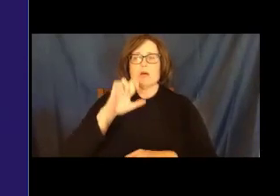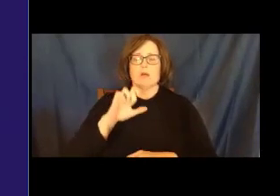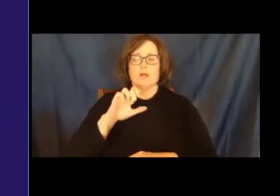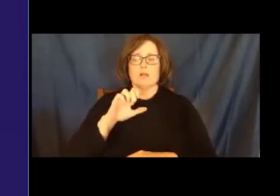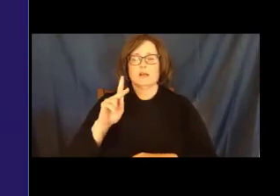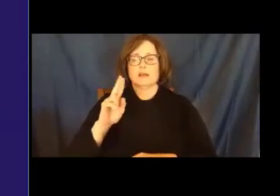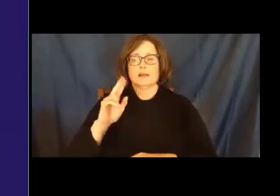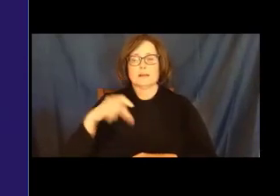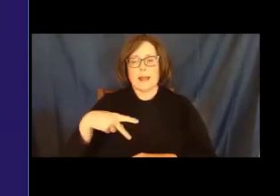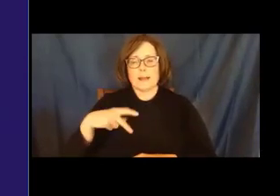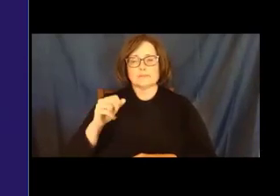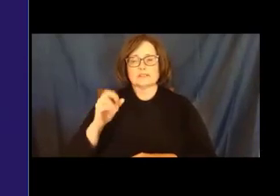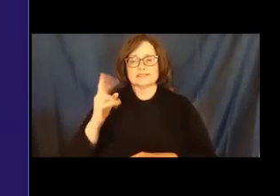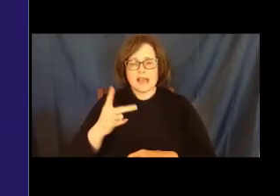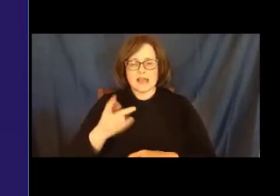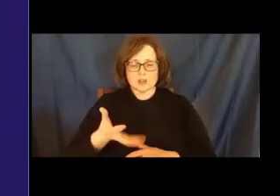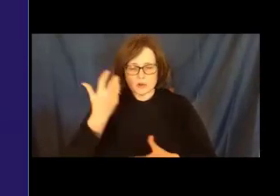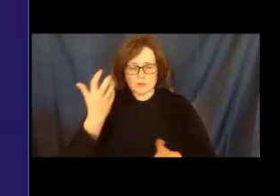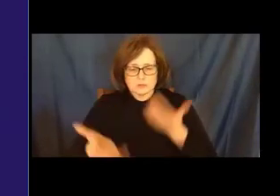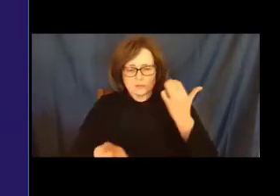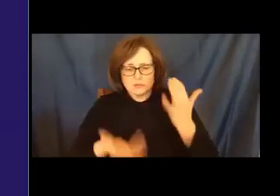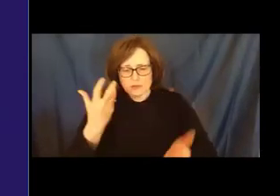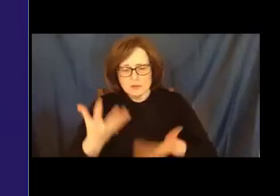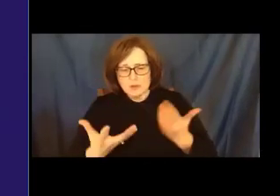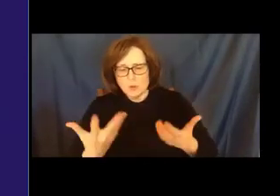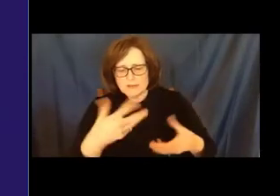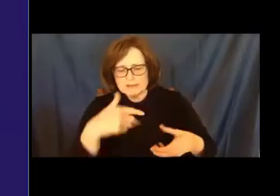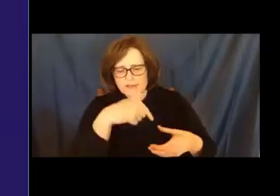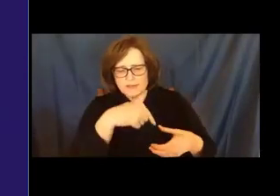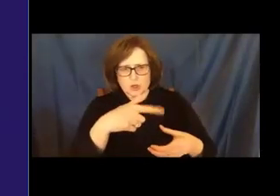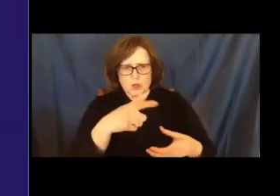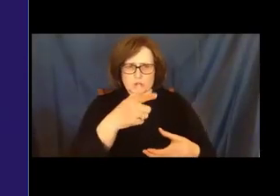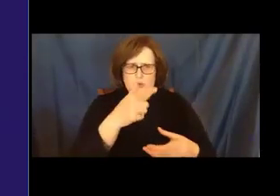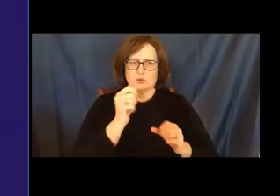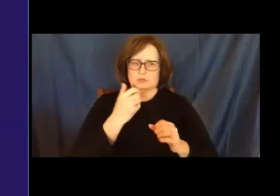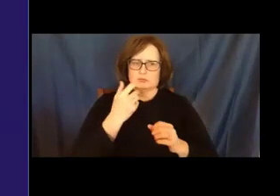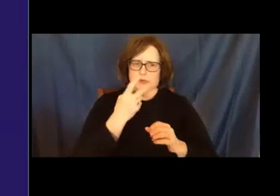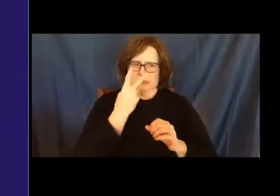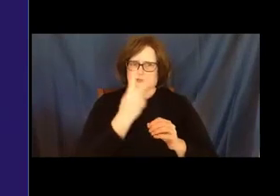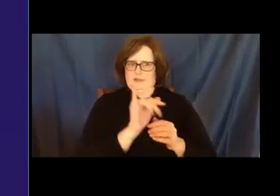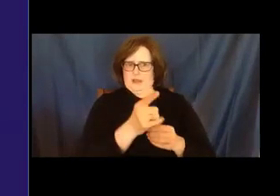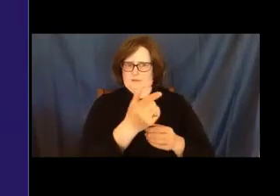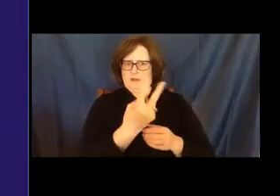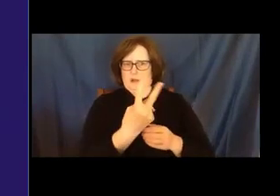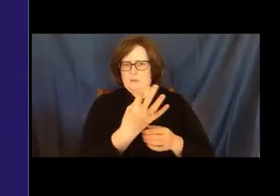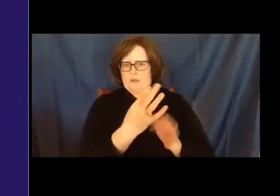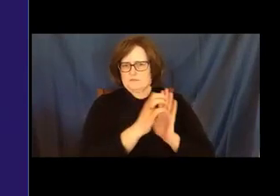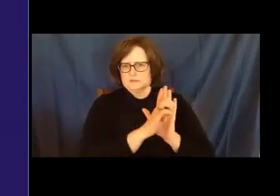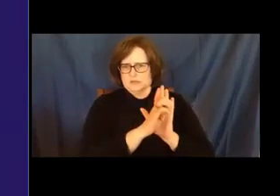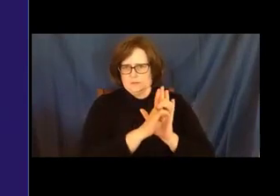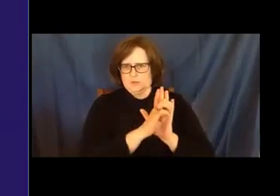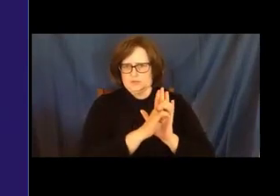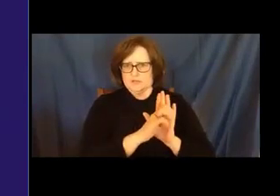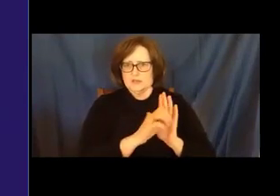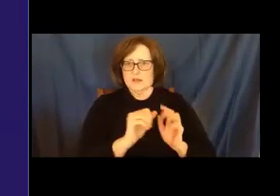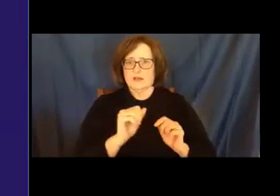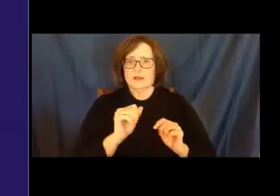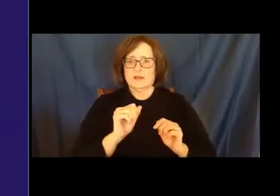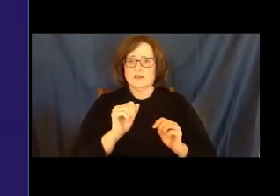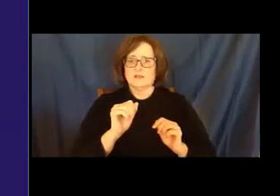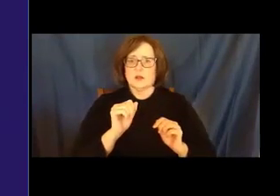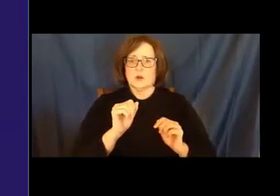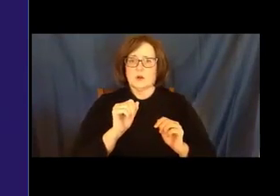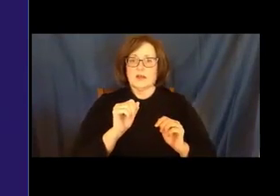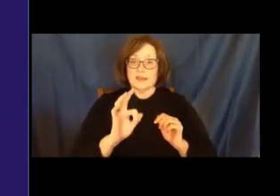white supremacy. It can be easily Googled, and here are a couple of examples. If I should need to move, I could be pretty sure of renting